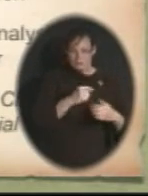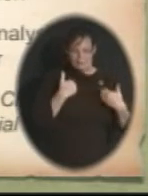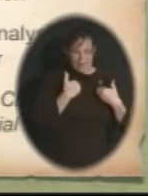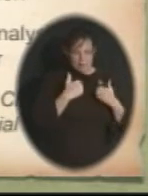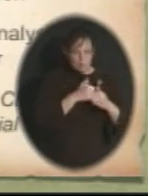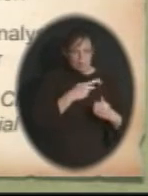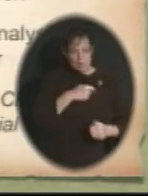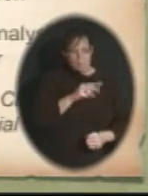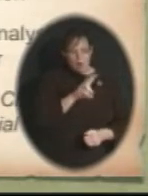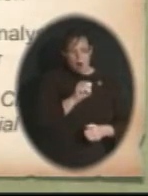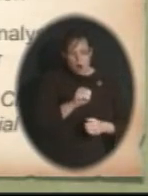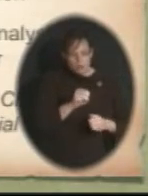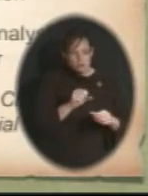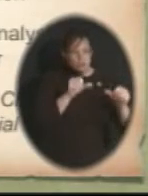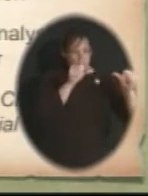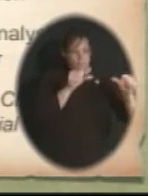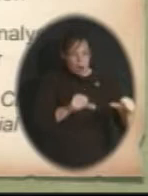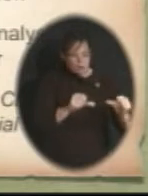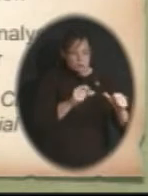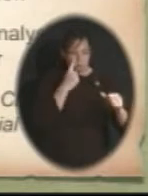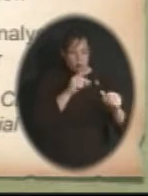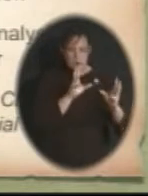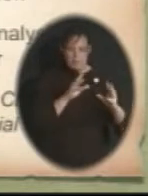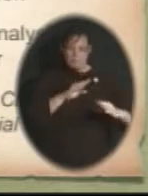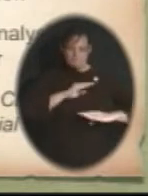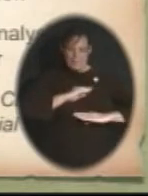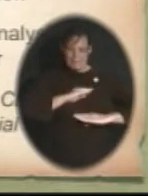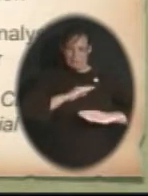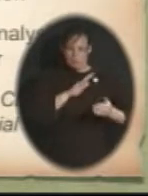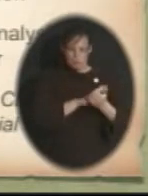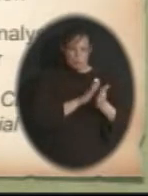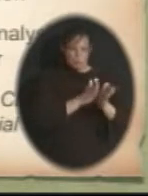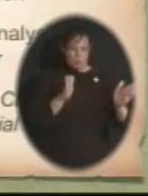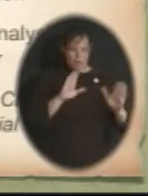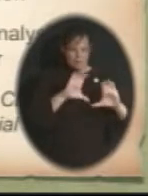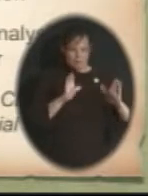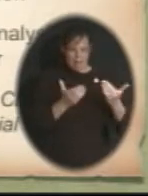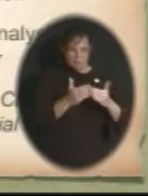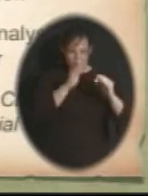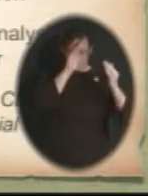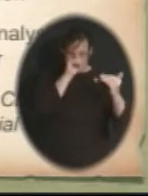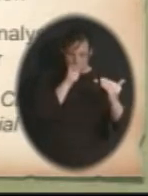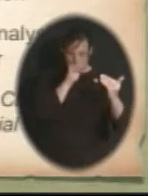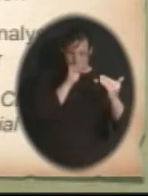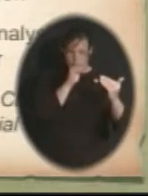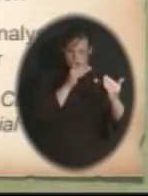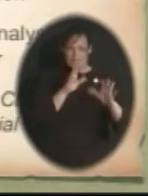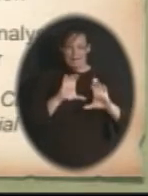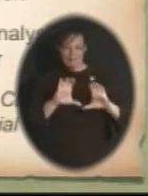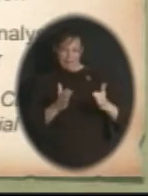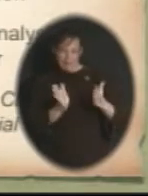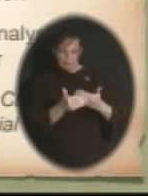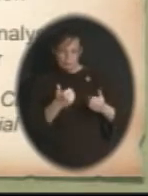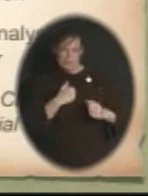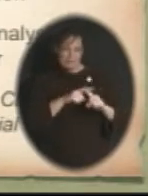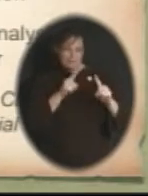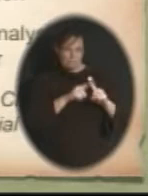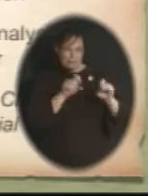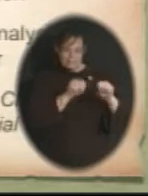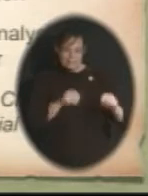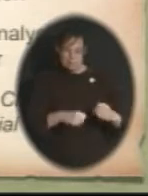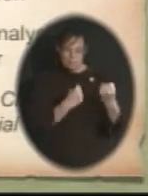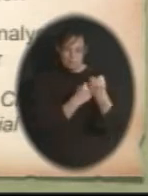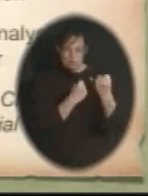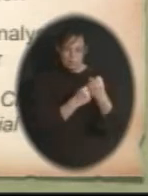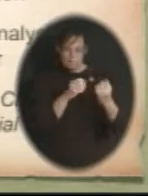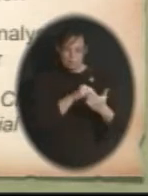post your paws for meeting school-wide and classroom expectations. And then classrooms may have different systems of reinforcing students.